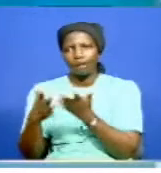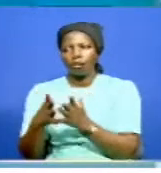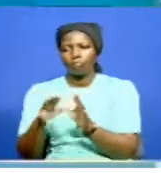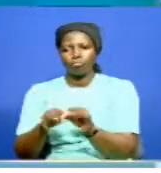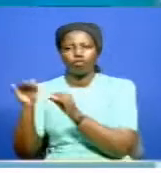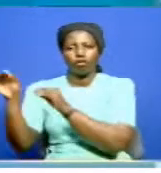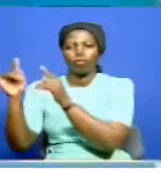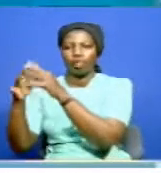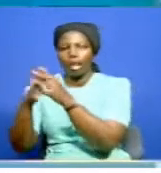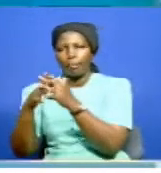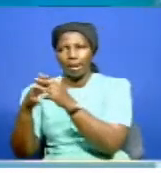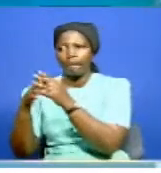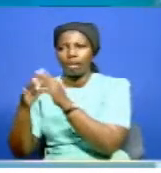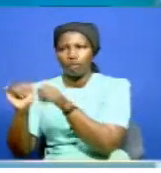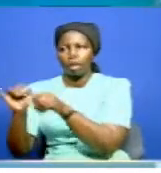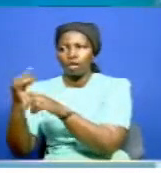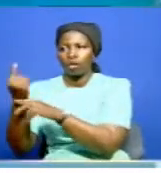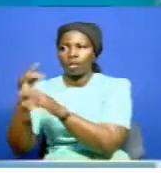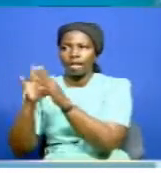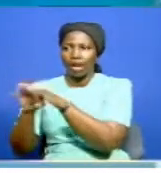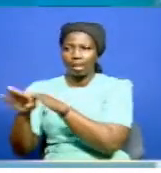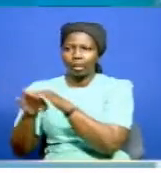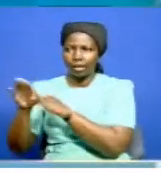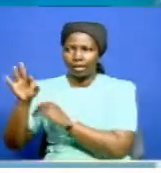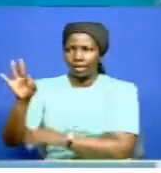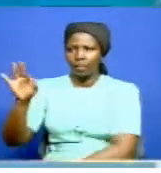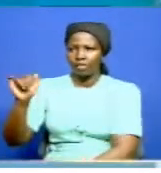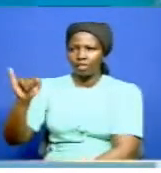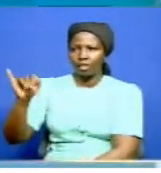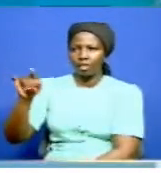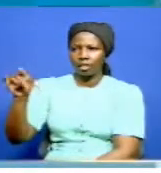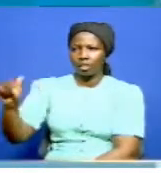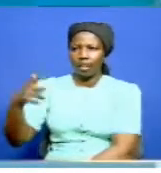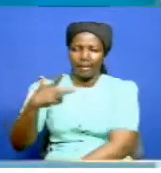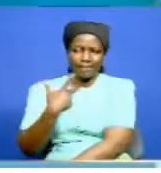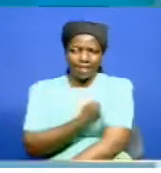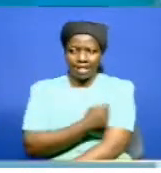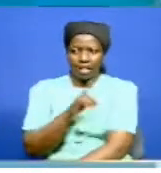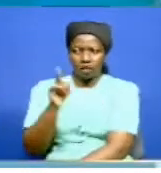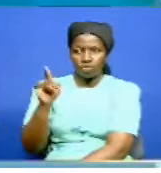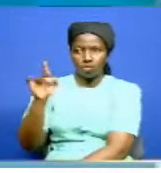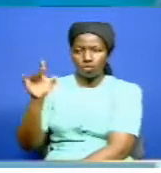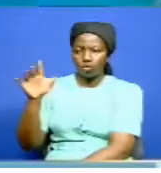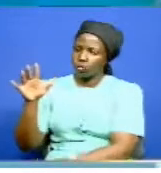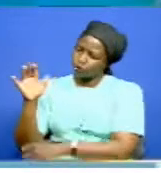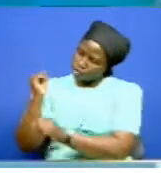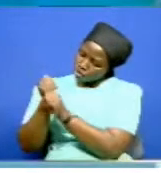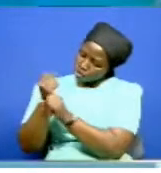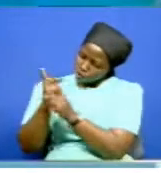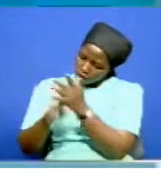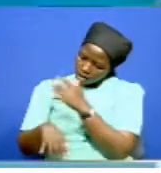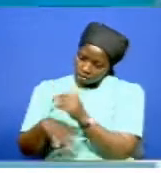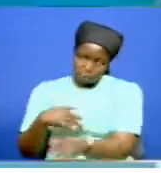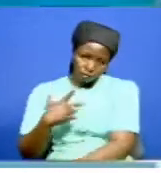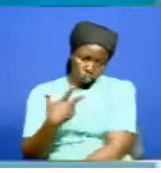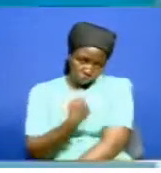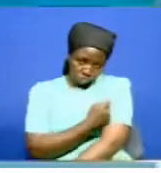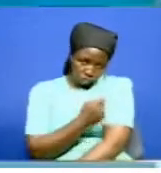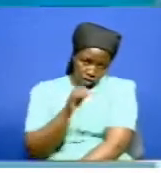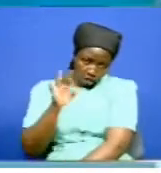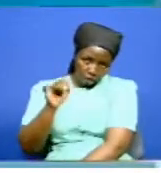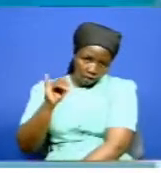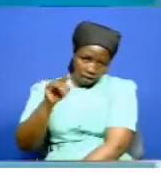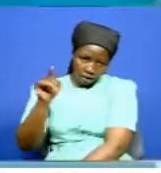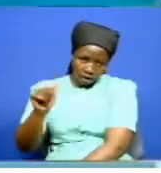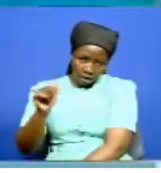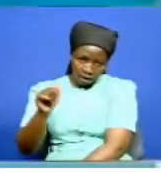US and you can only access the Pfizer vaccine. So you will just take the Pfizer vaccine. However, you will not take the second dose, but